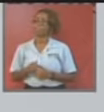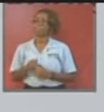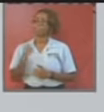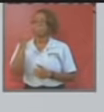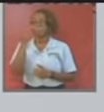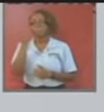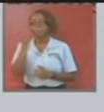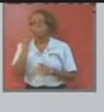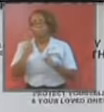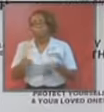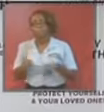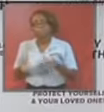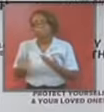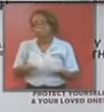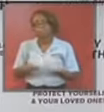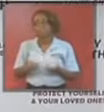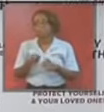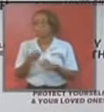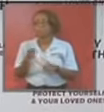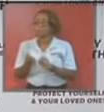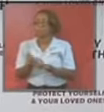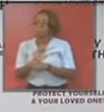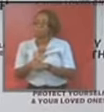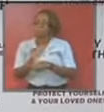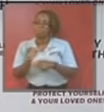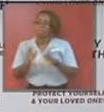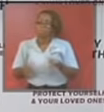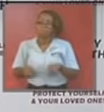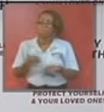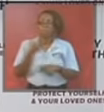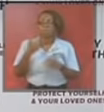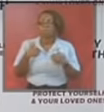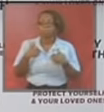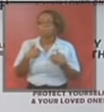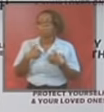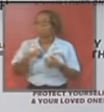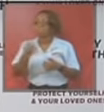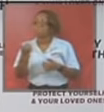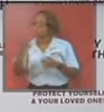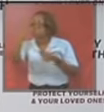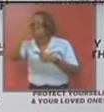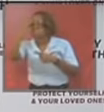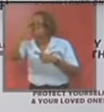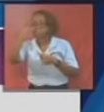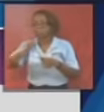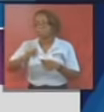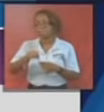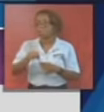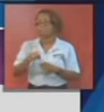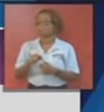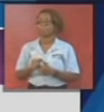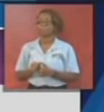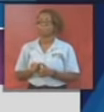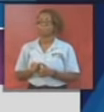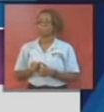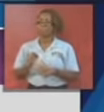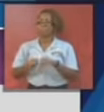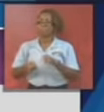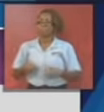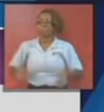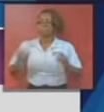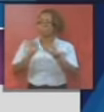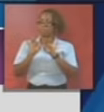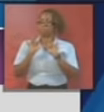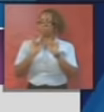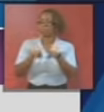from. Yeah, Candice, so the answer is yes. Thank you. And another set of questions we're getting from persons who are concerned